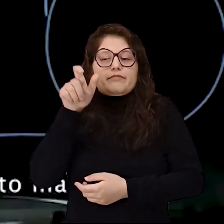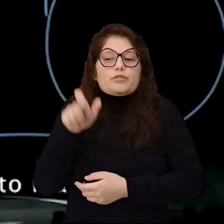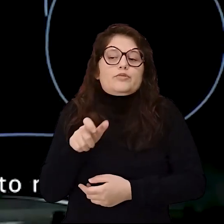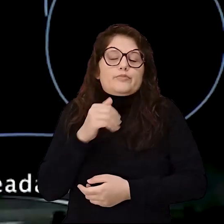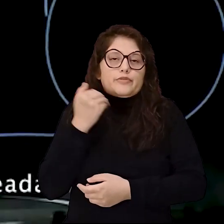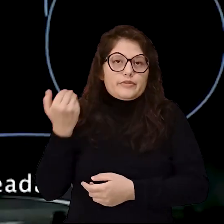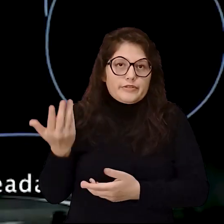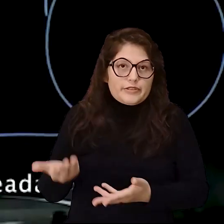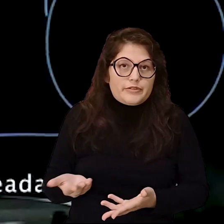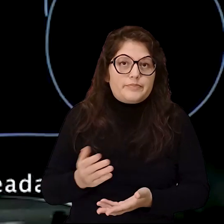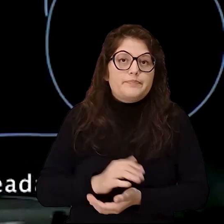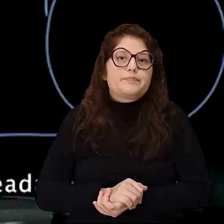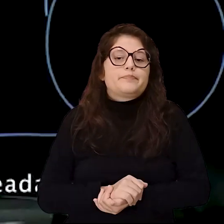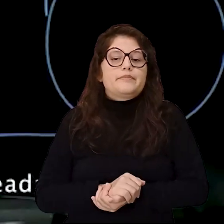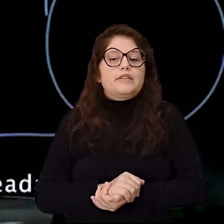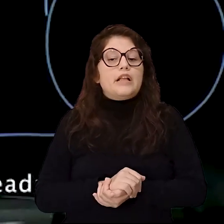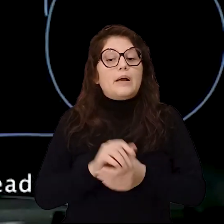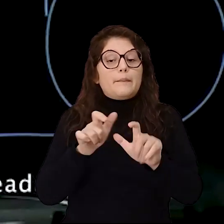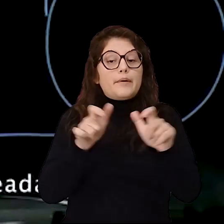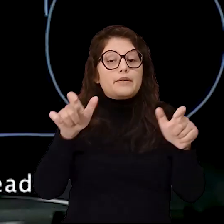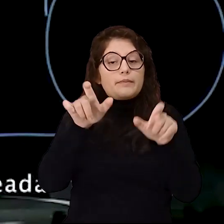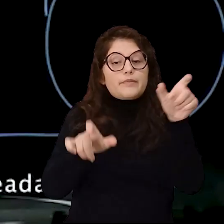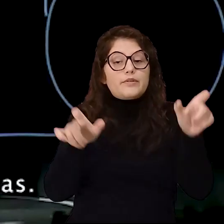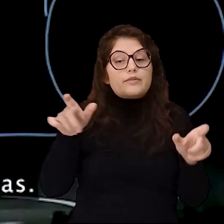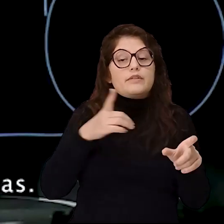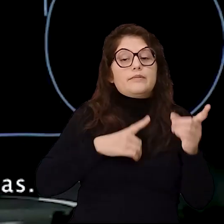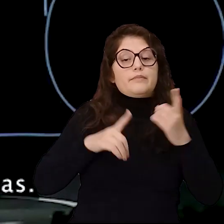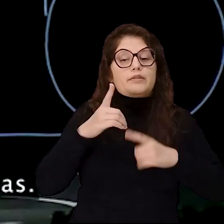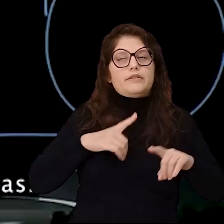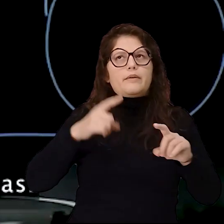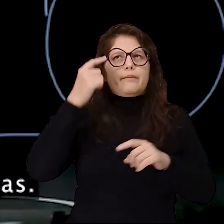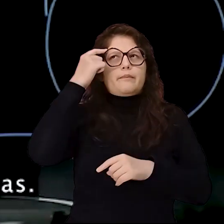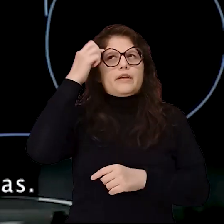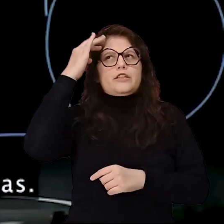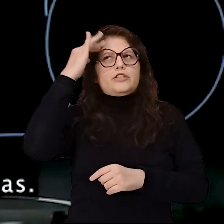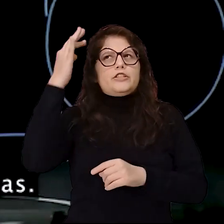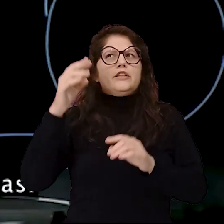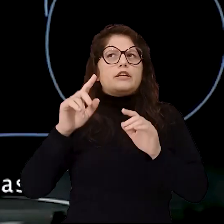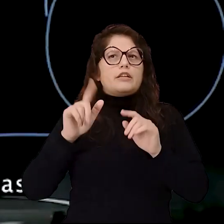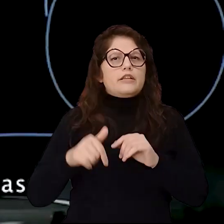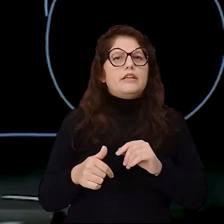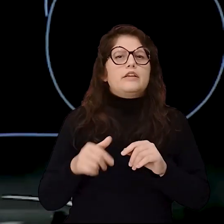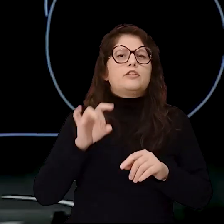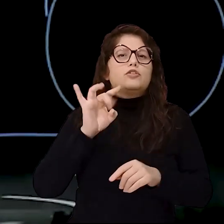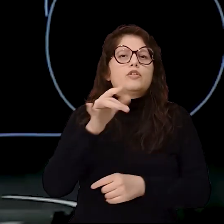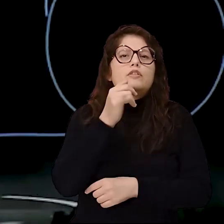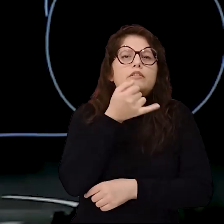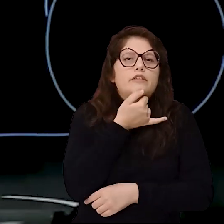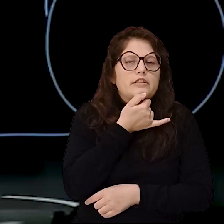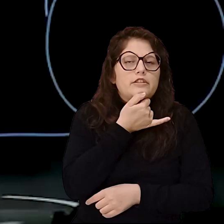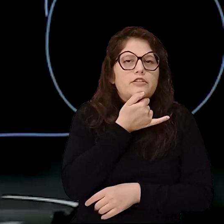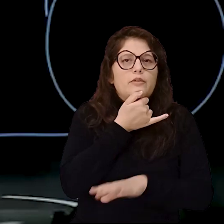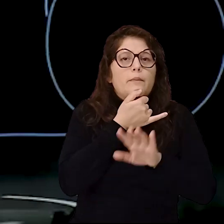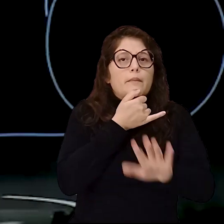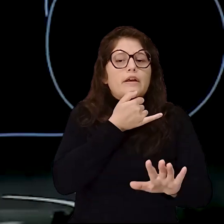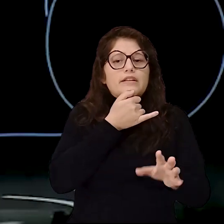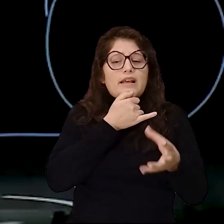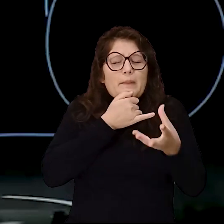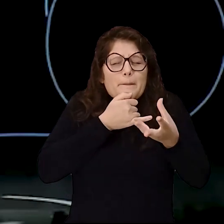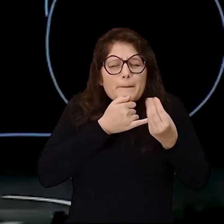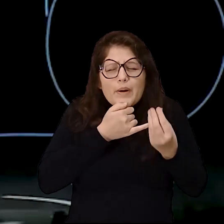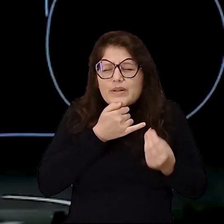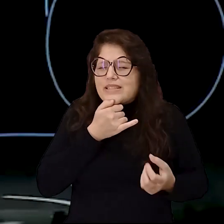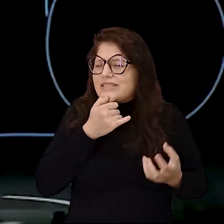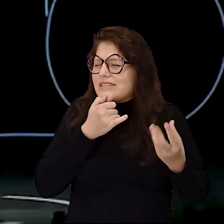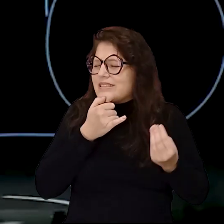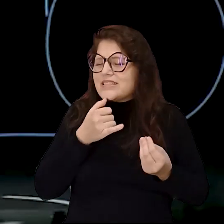function at all, then it's probably a depression that was triggered by the catastrophic circumstances. The trajectory tells us